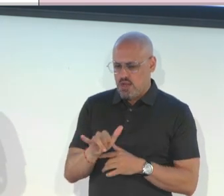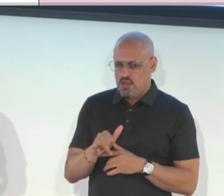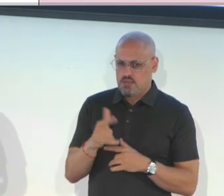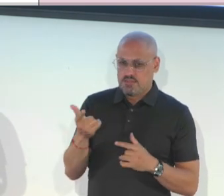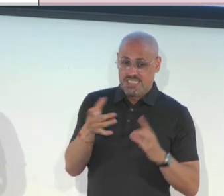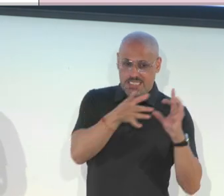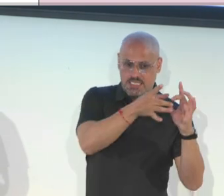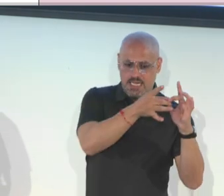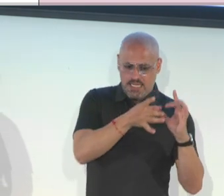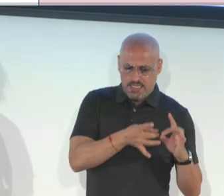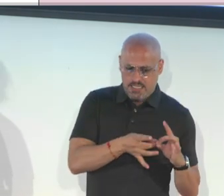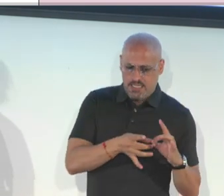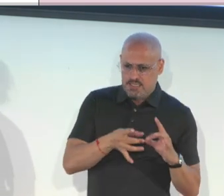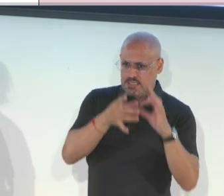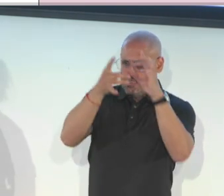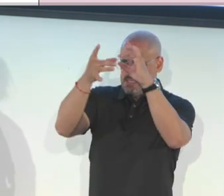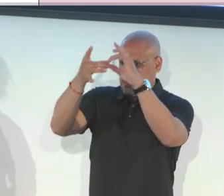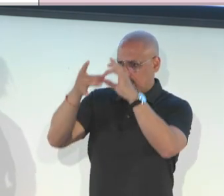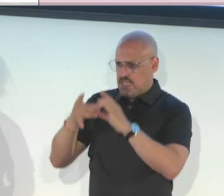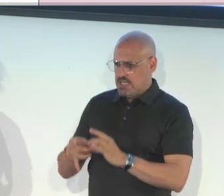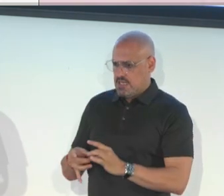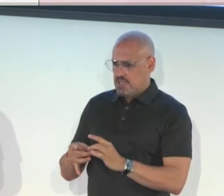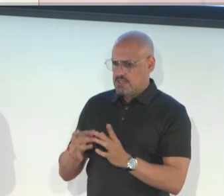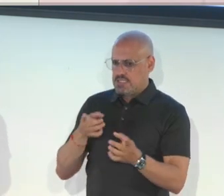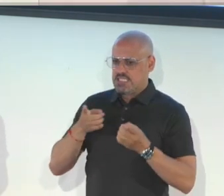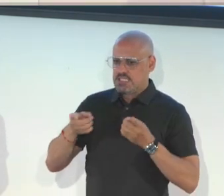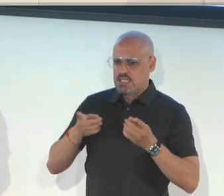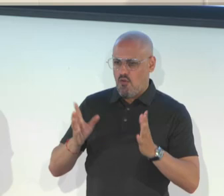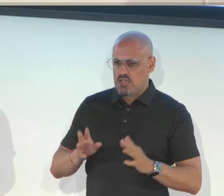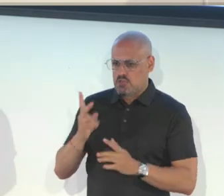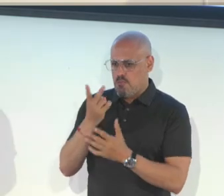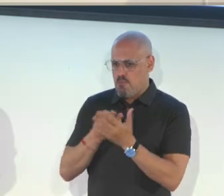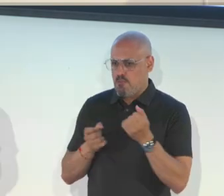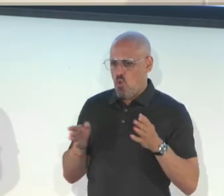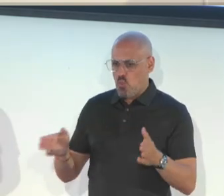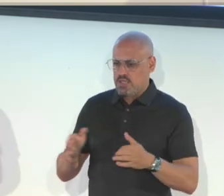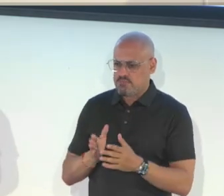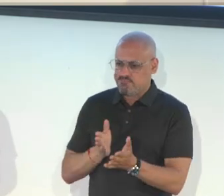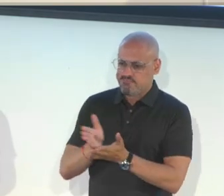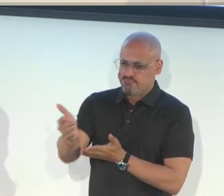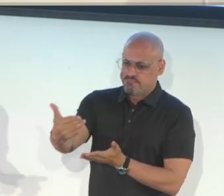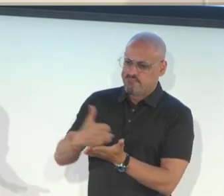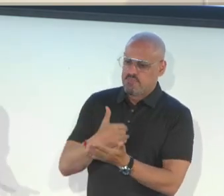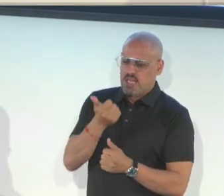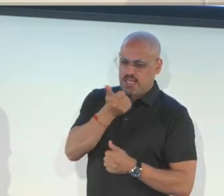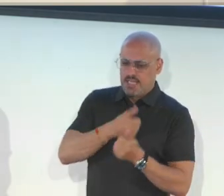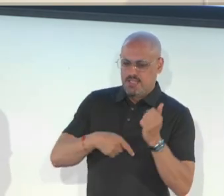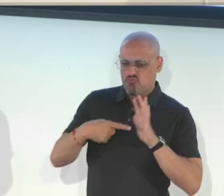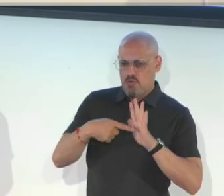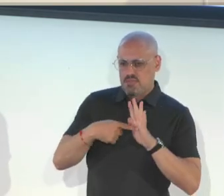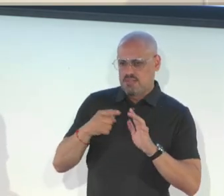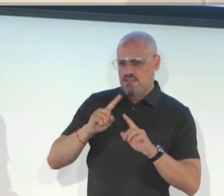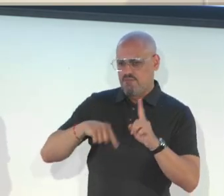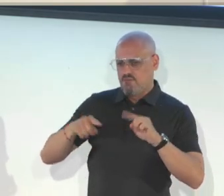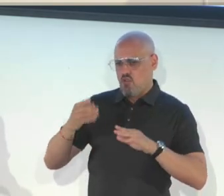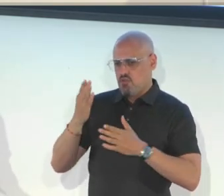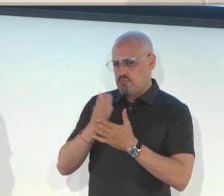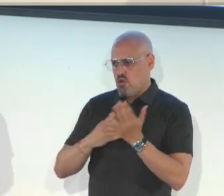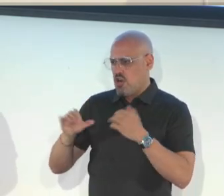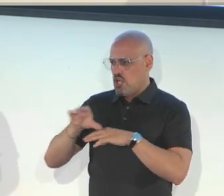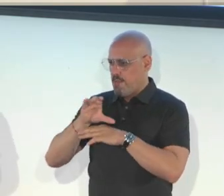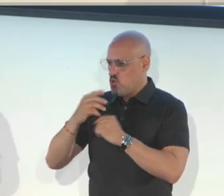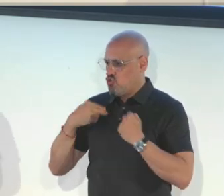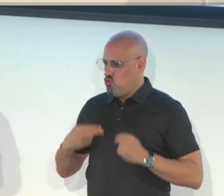two boxes, and this is bidirectional. Each of these represent various parts of compute and the